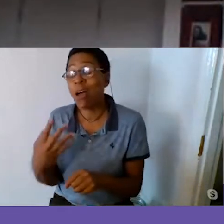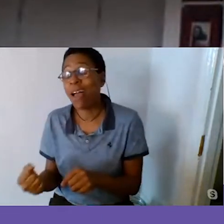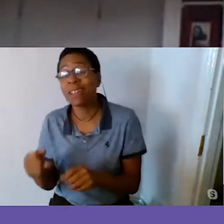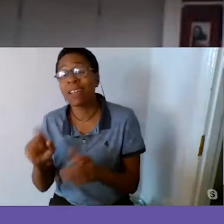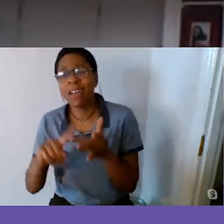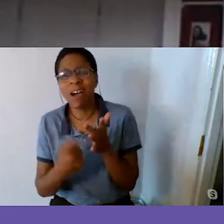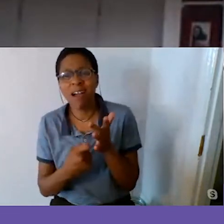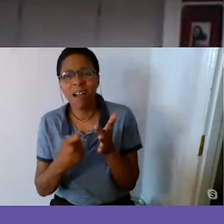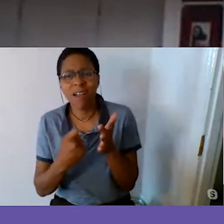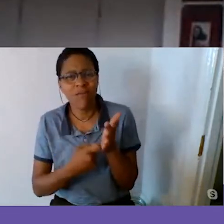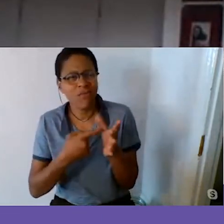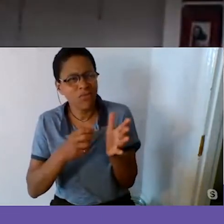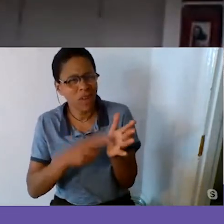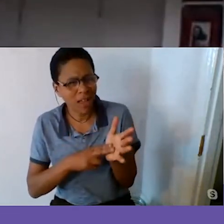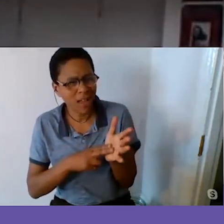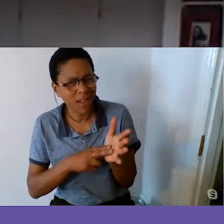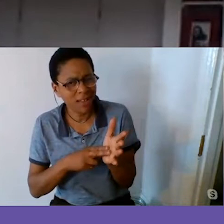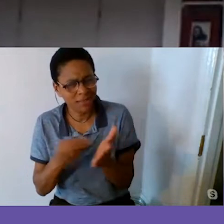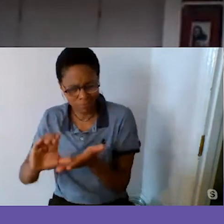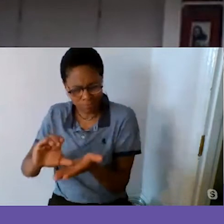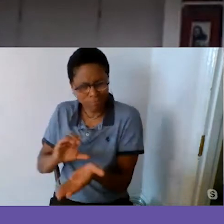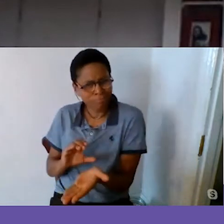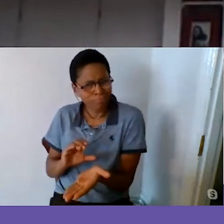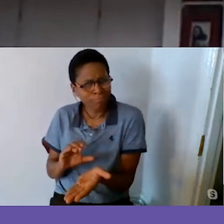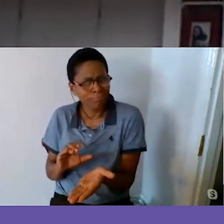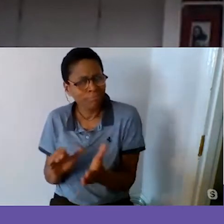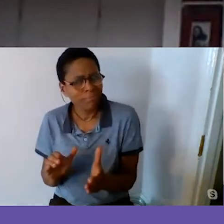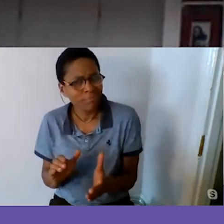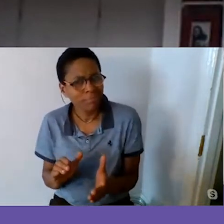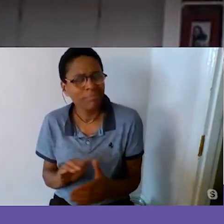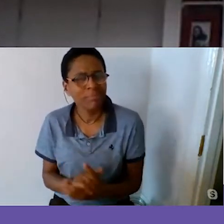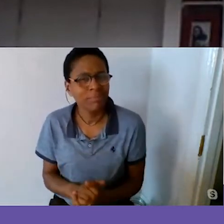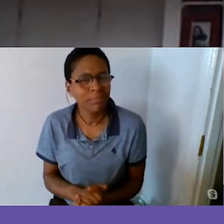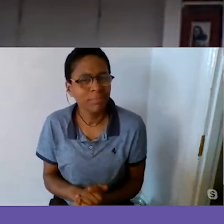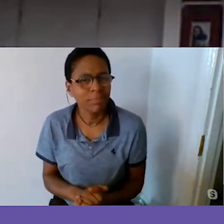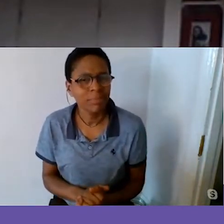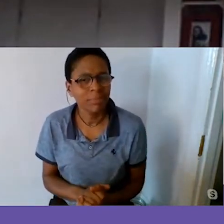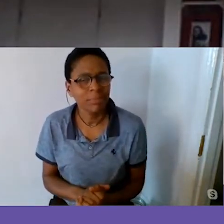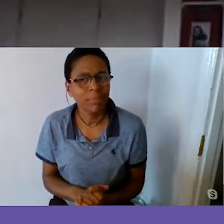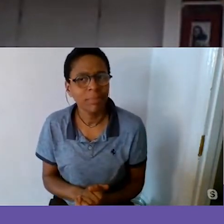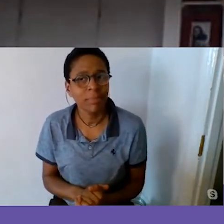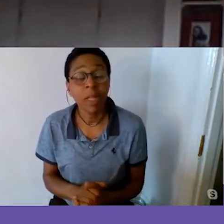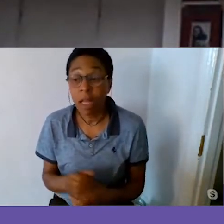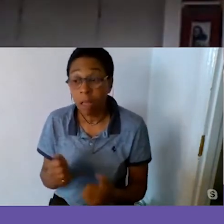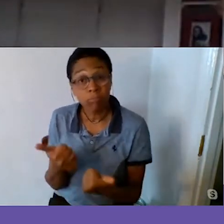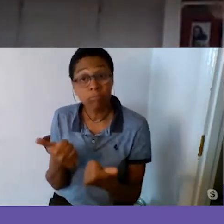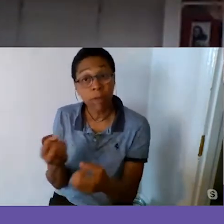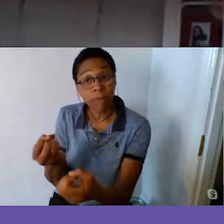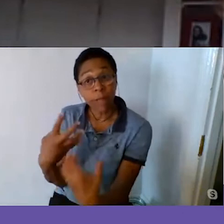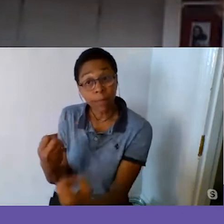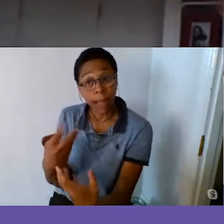minute, and that was really, I think, I got a lot of great feedback from that, because it was